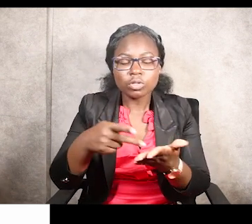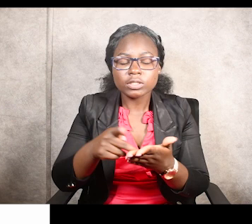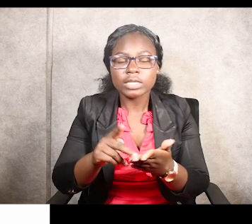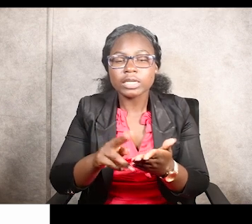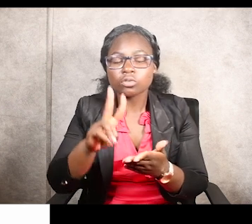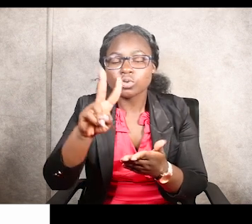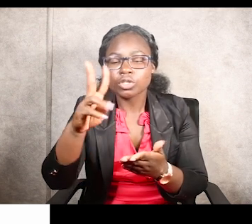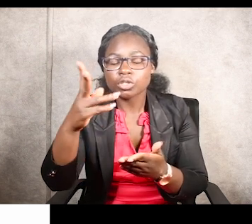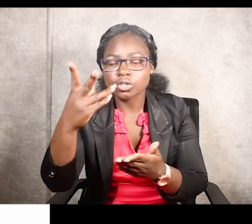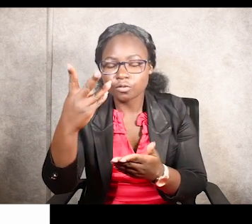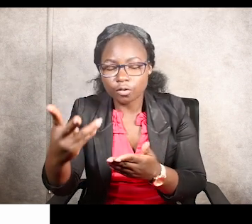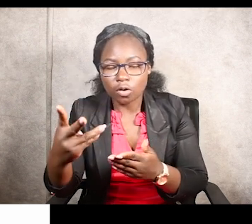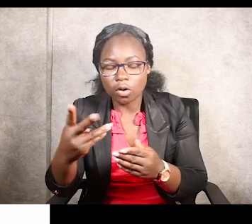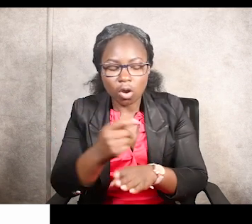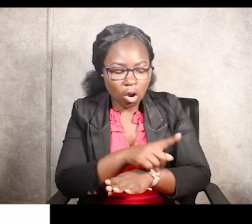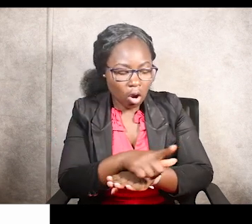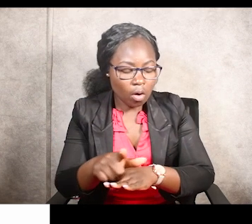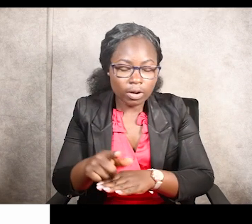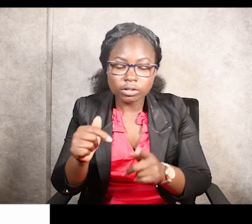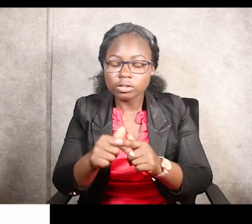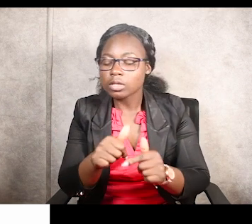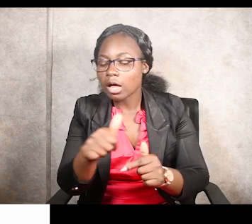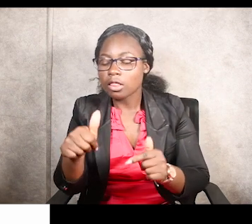to anyone who is available globally.